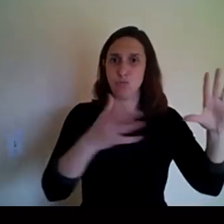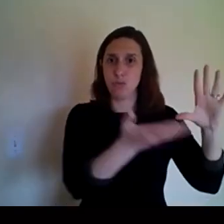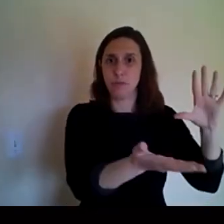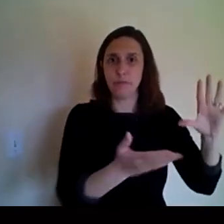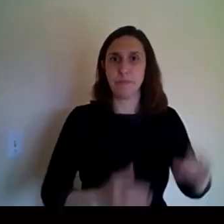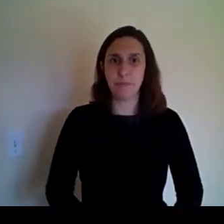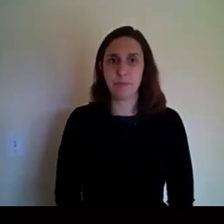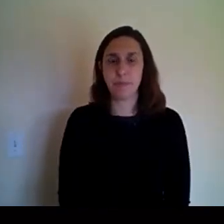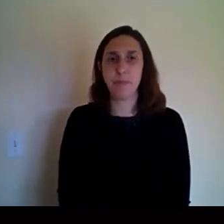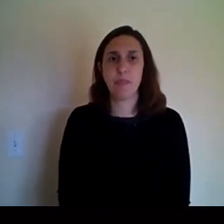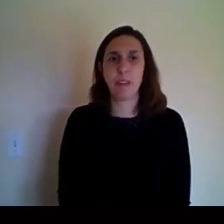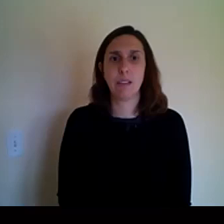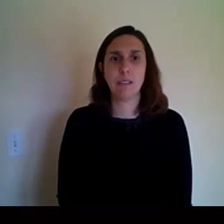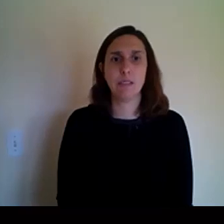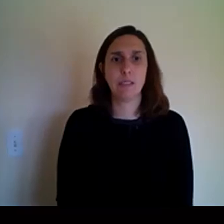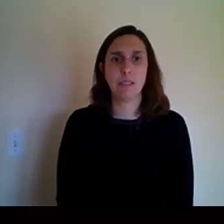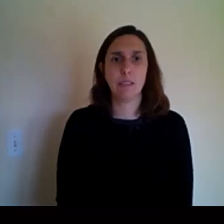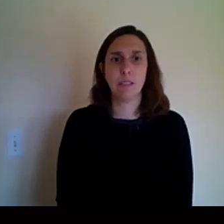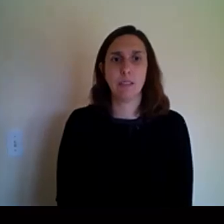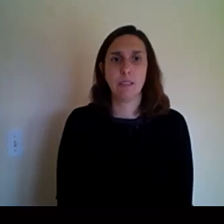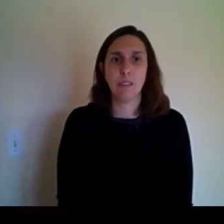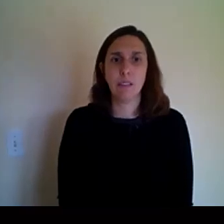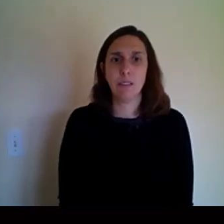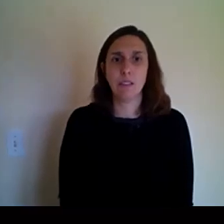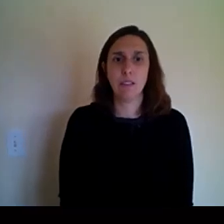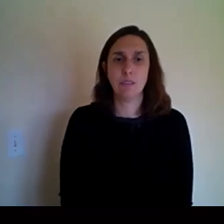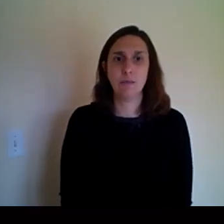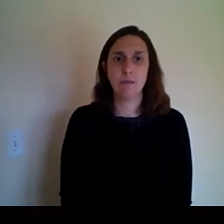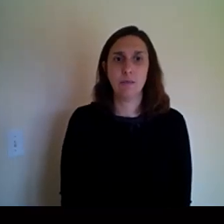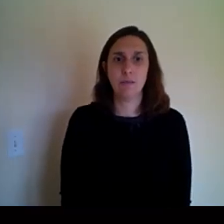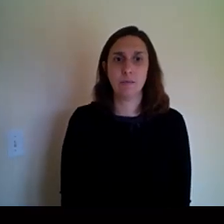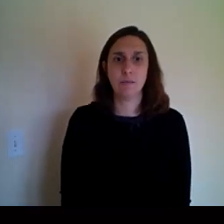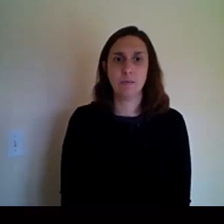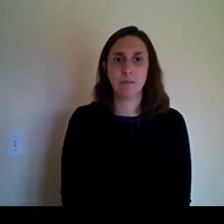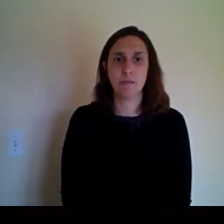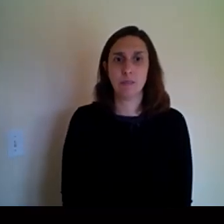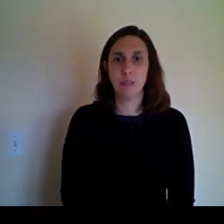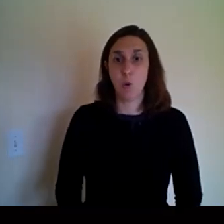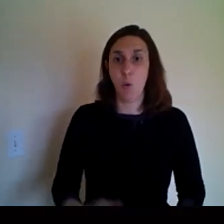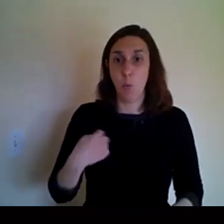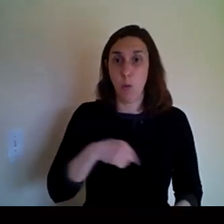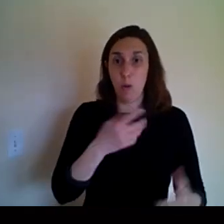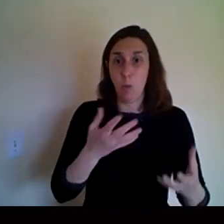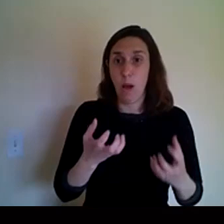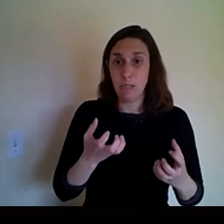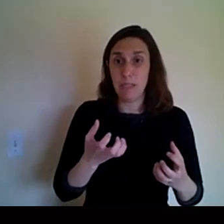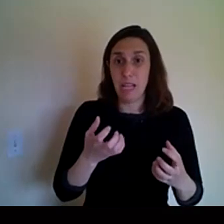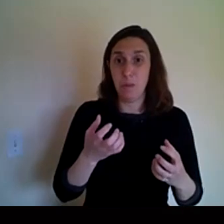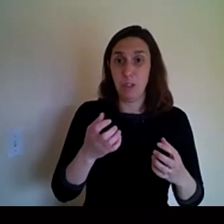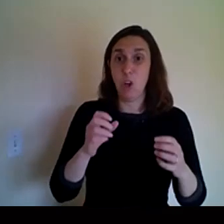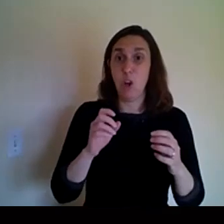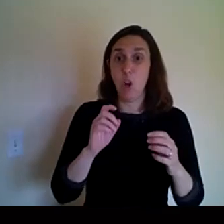overhead. So what we want to do is to be able to go from y sub 1 to x sub 1. Now,